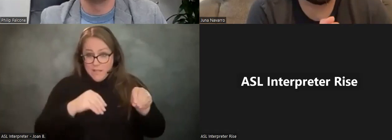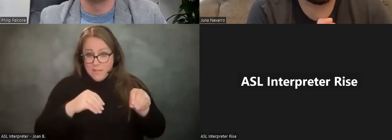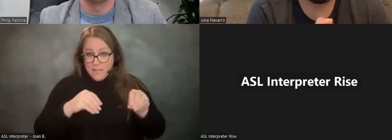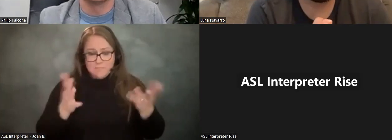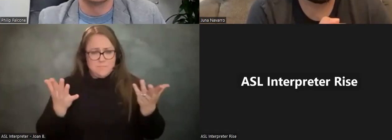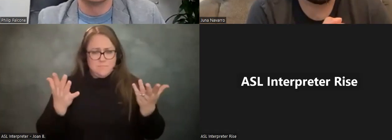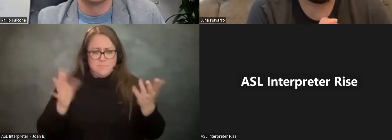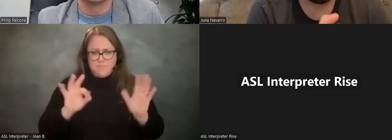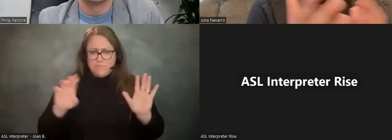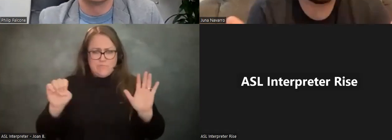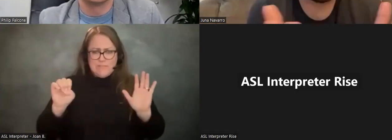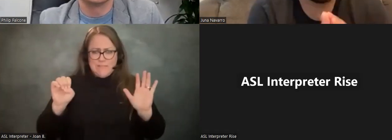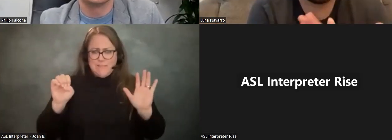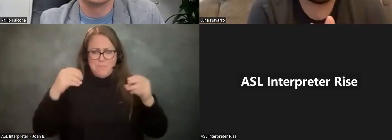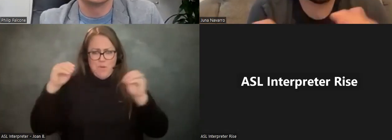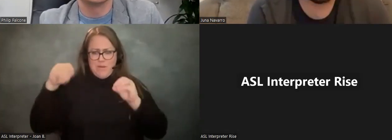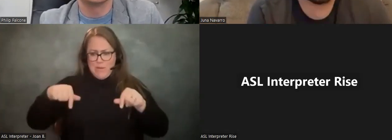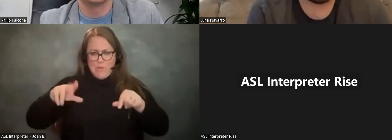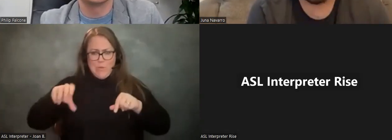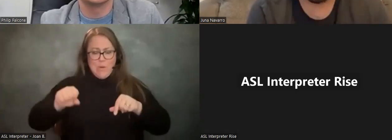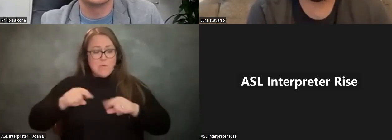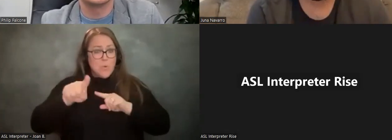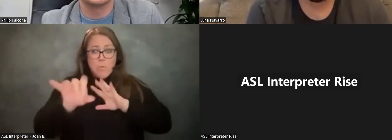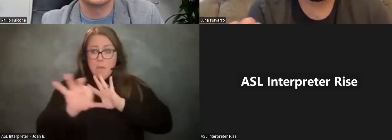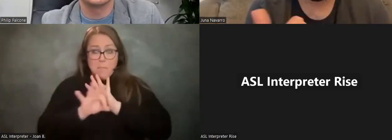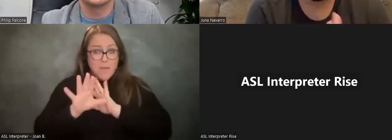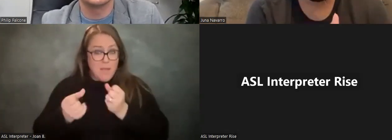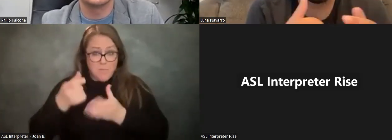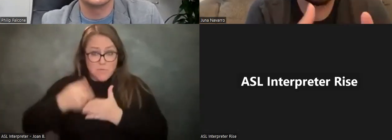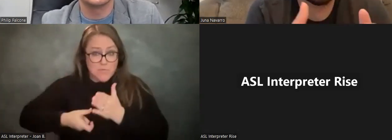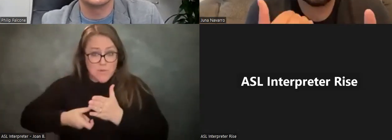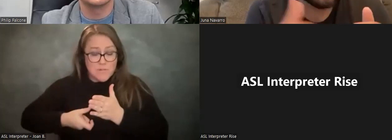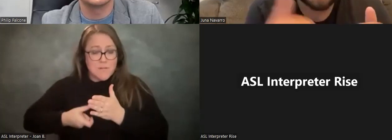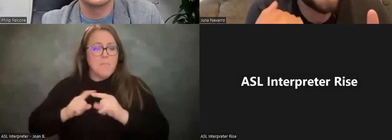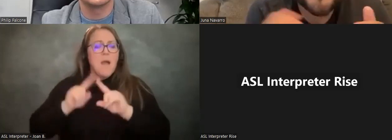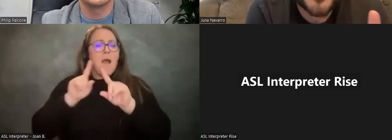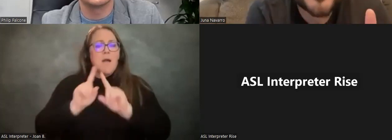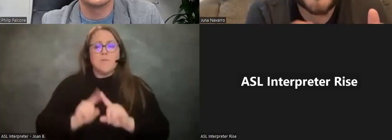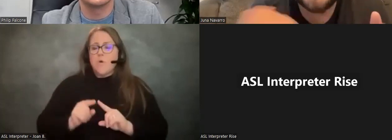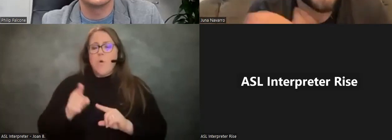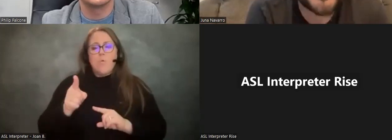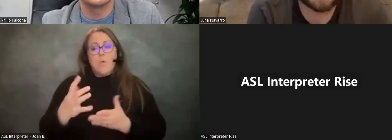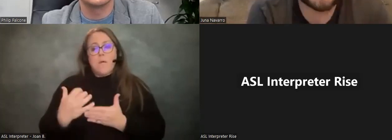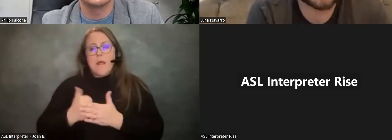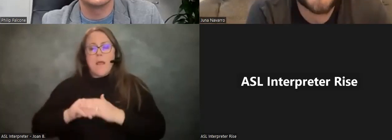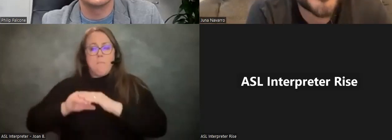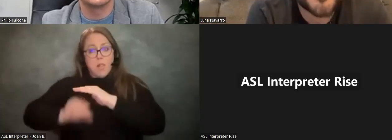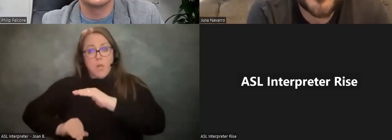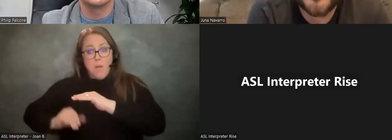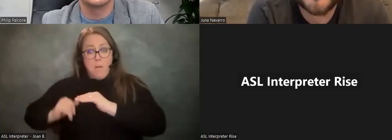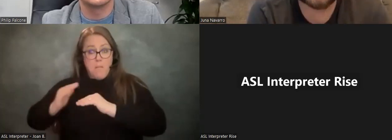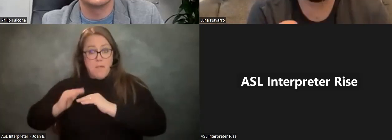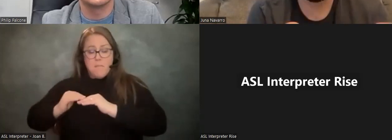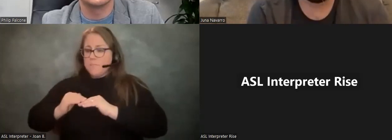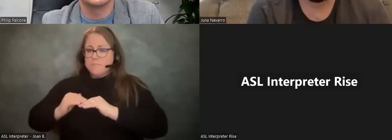market in the US. So you're allowed to choose whatever you want to charge, but also just charge, don't go under minimum wage. That's for one, because it hurts the